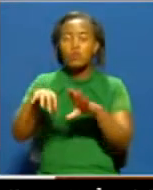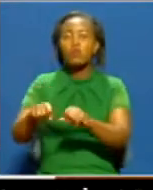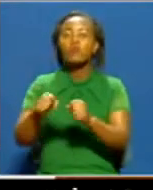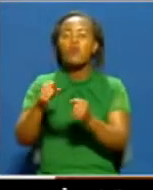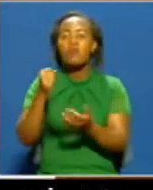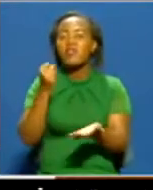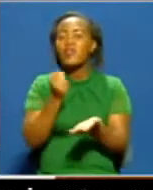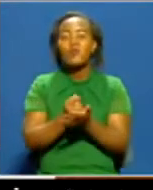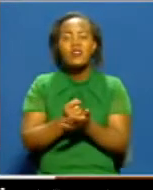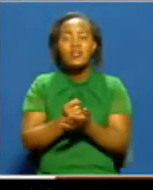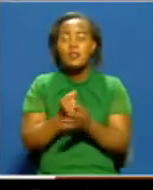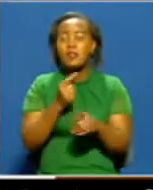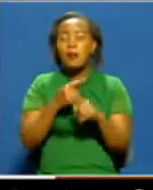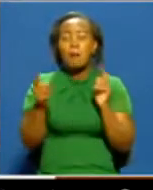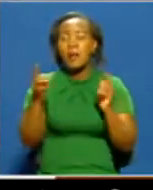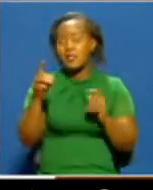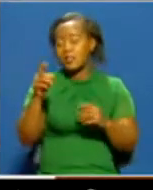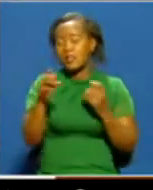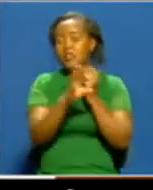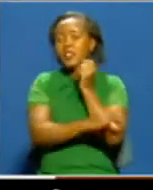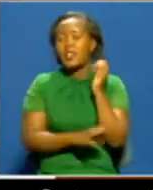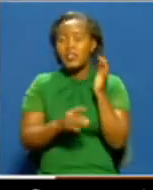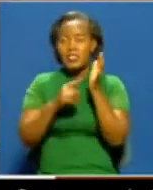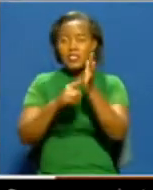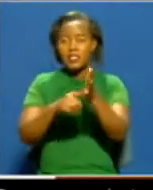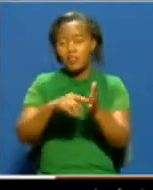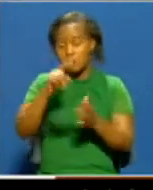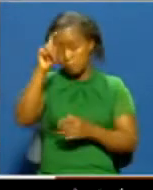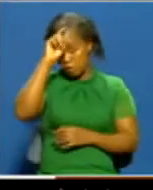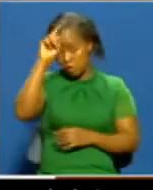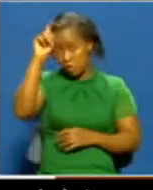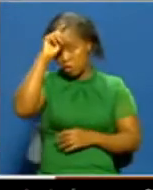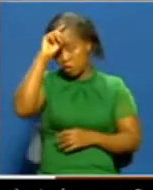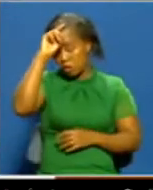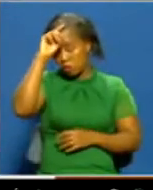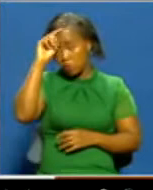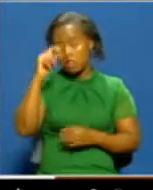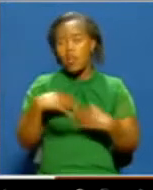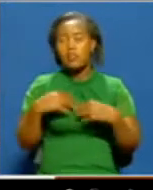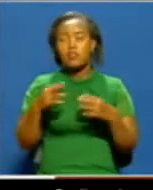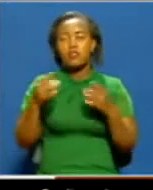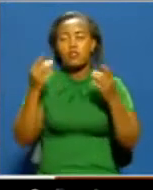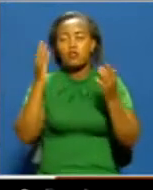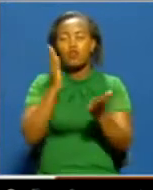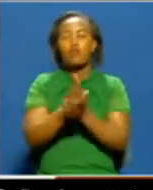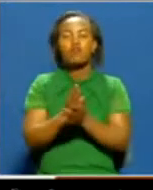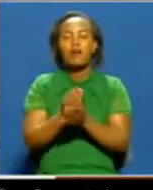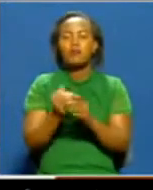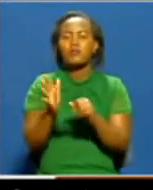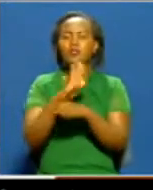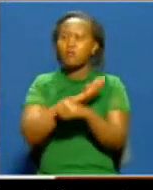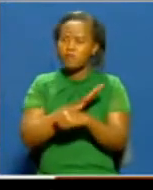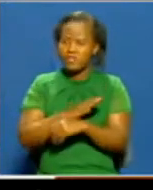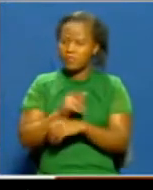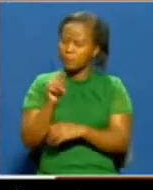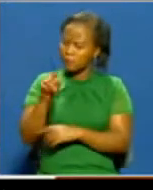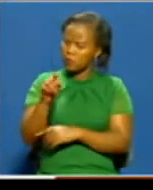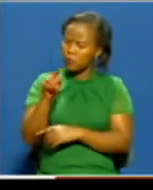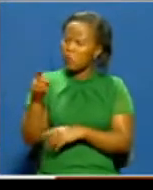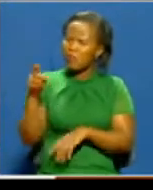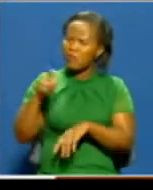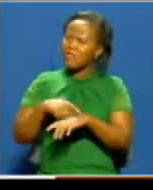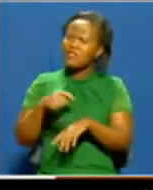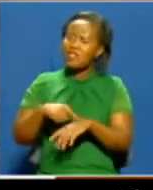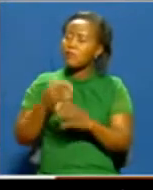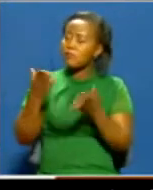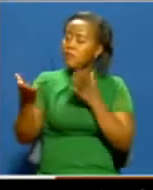countries like Egypt that had reported, African countries that had reported COVID-19 cases. So at this time,